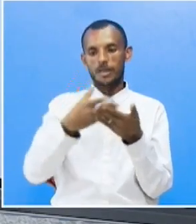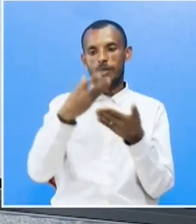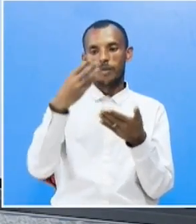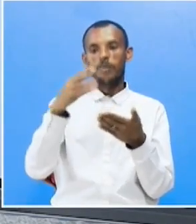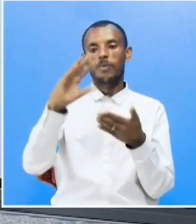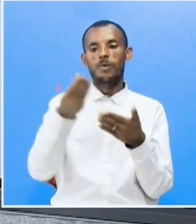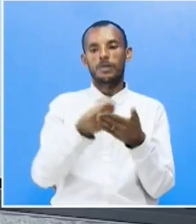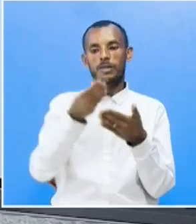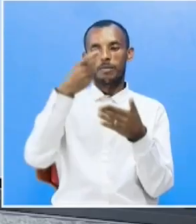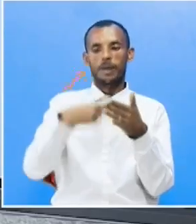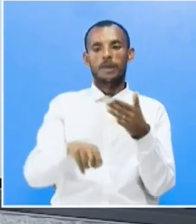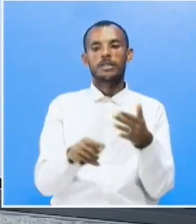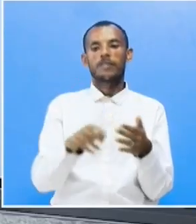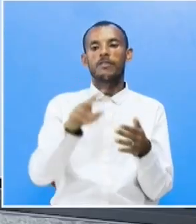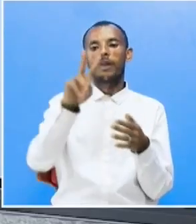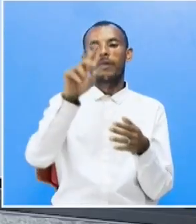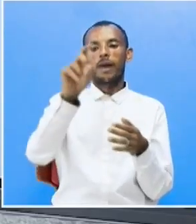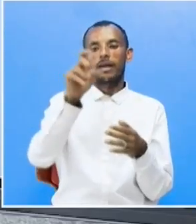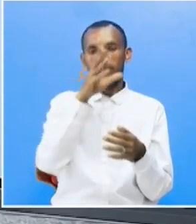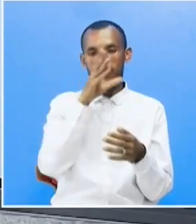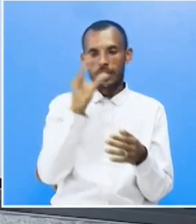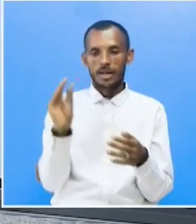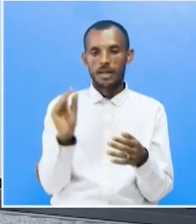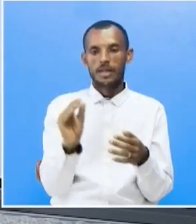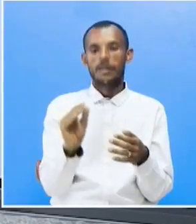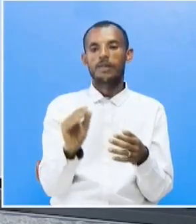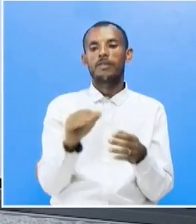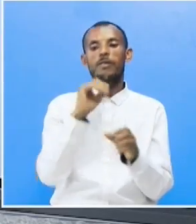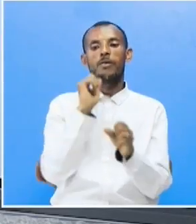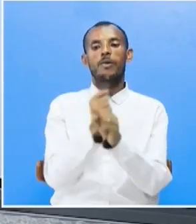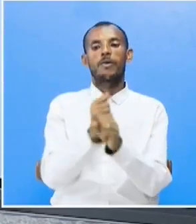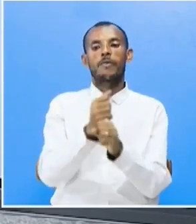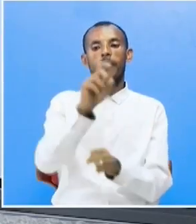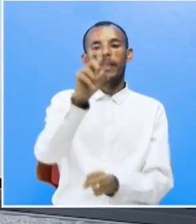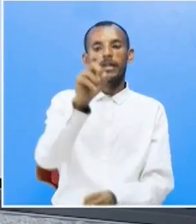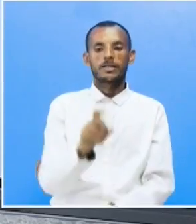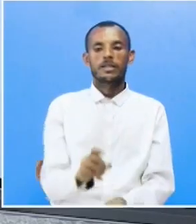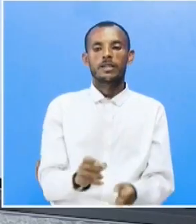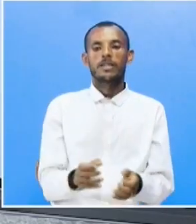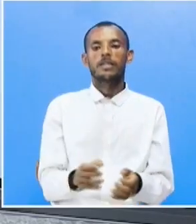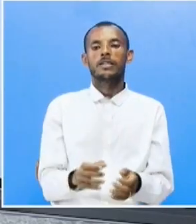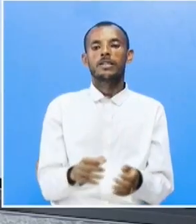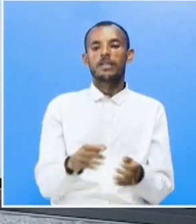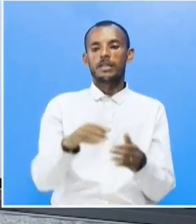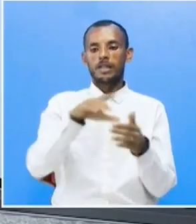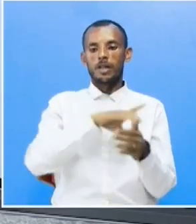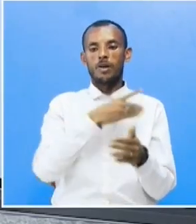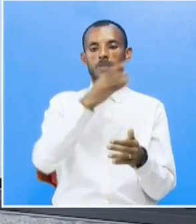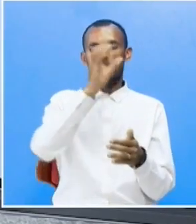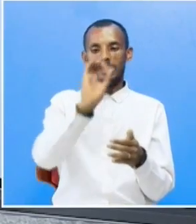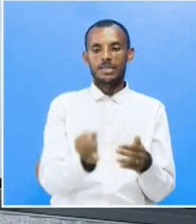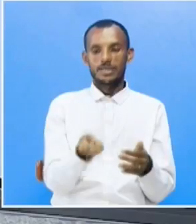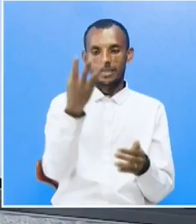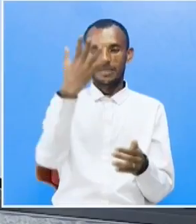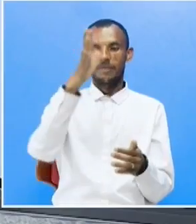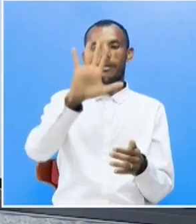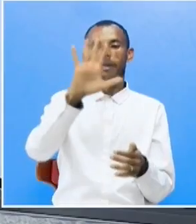x. And let's try to find this. So, loss percent is 5% is given